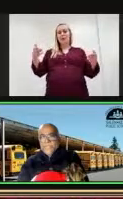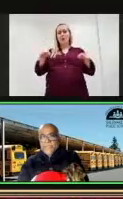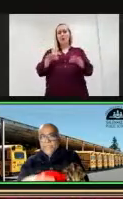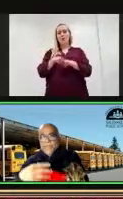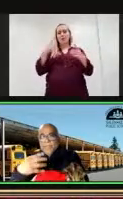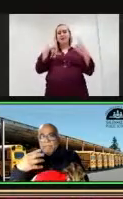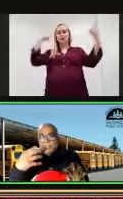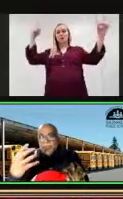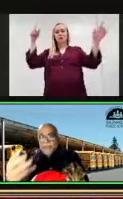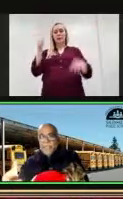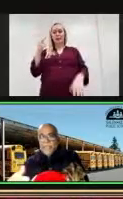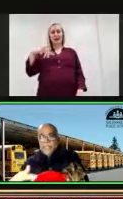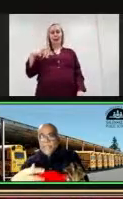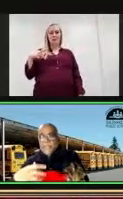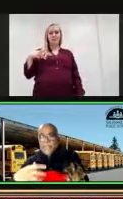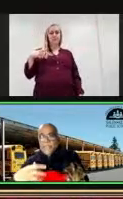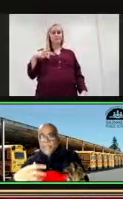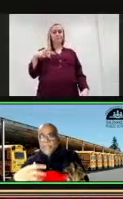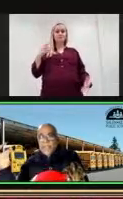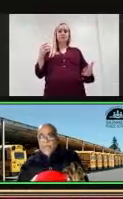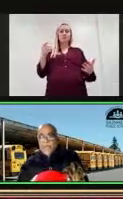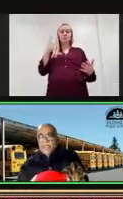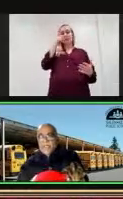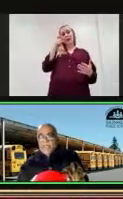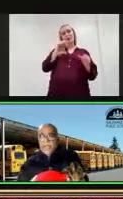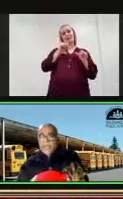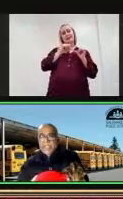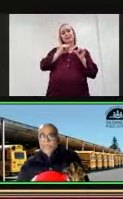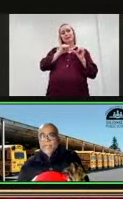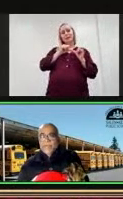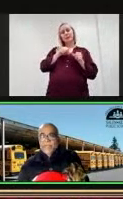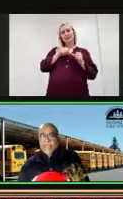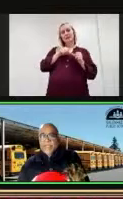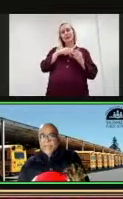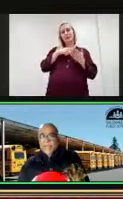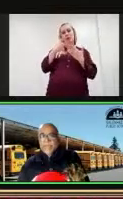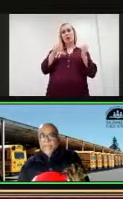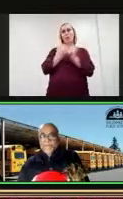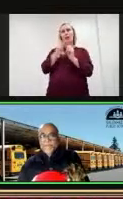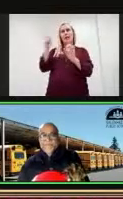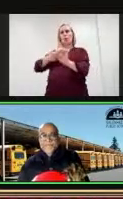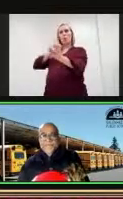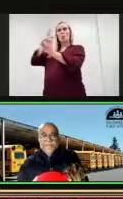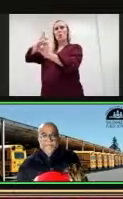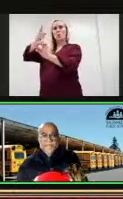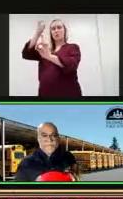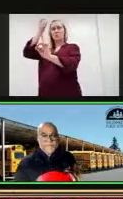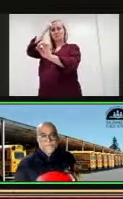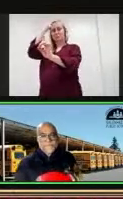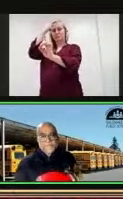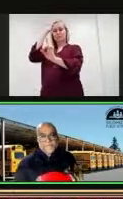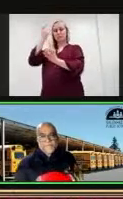Because implementing a program with an outcome in mind, that's what I was thinking.